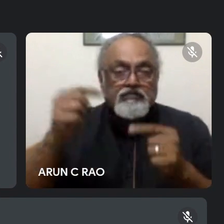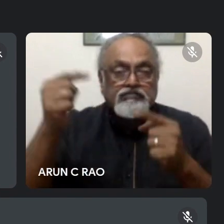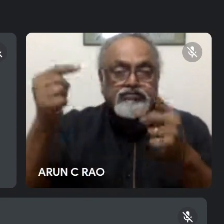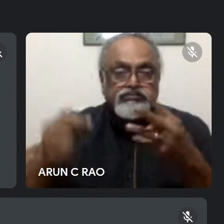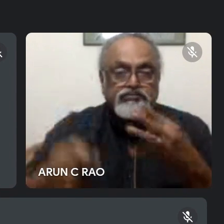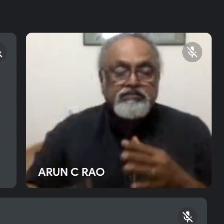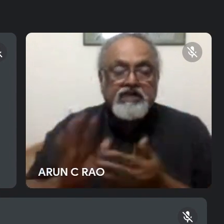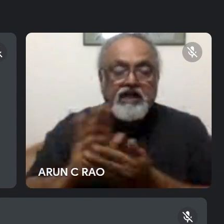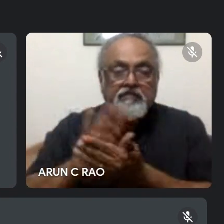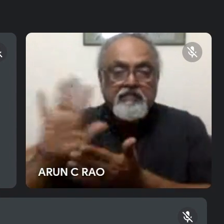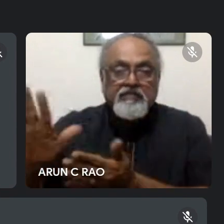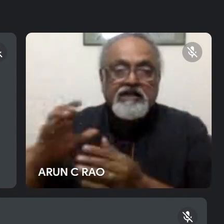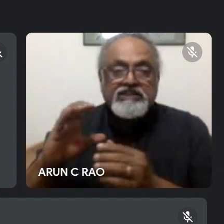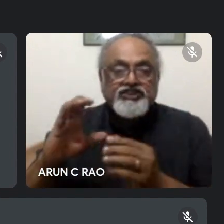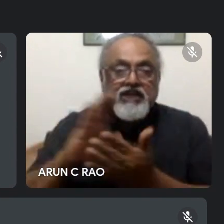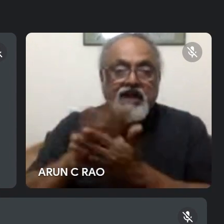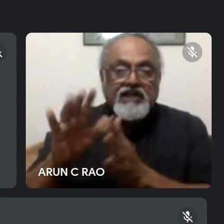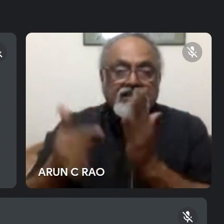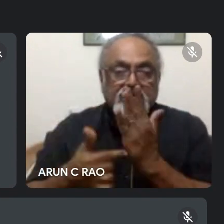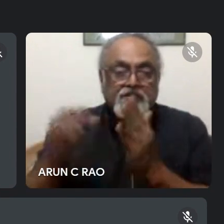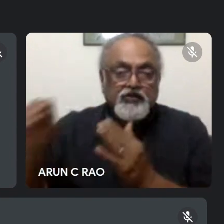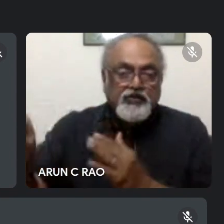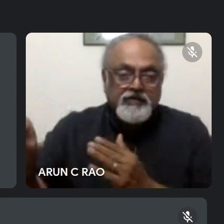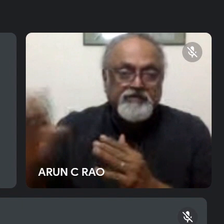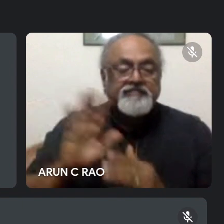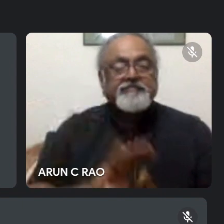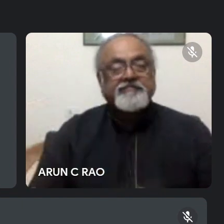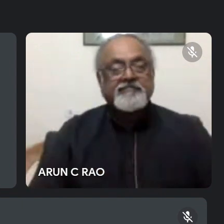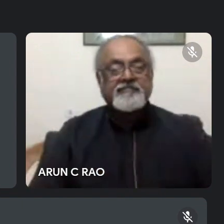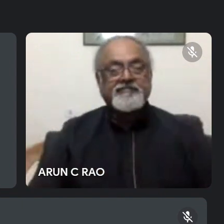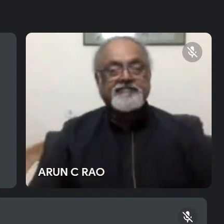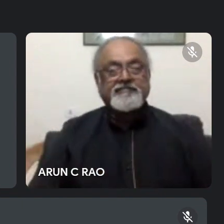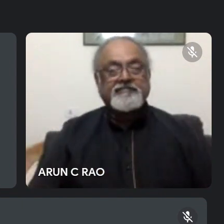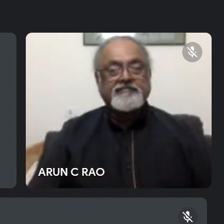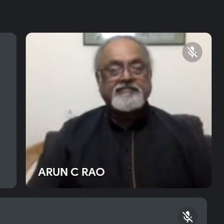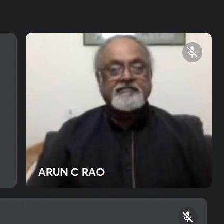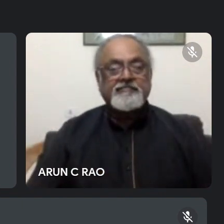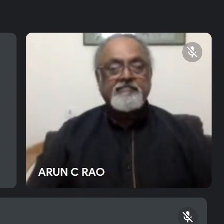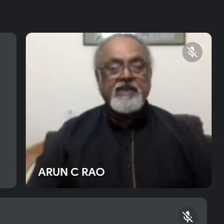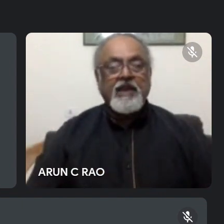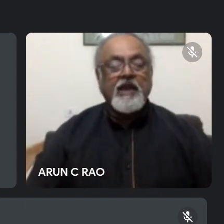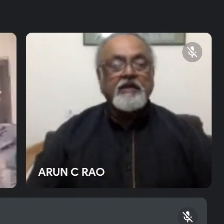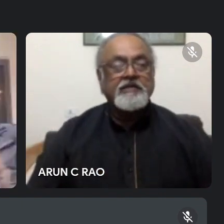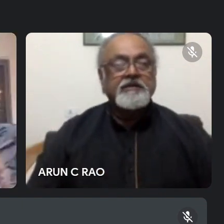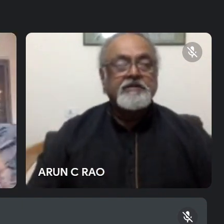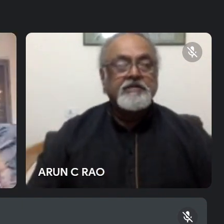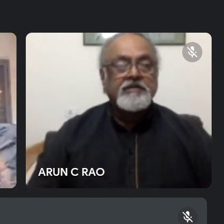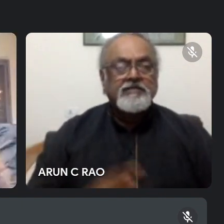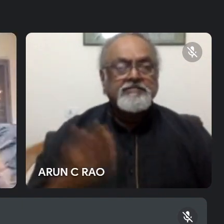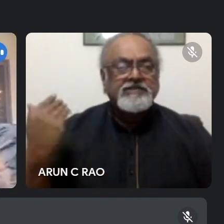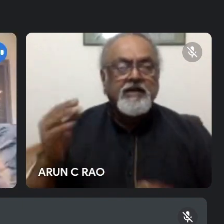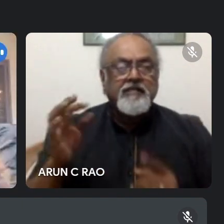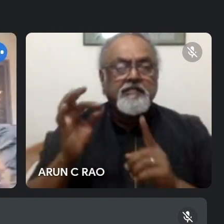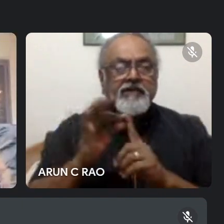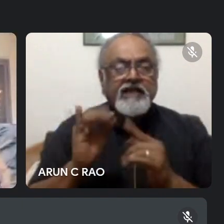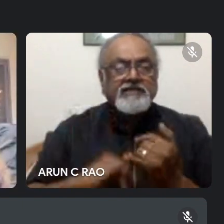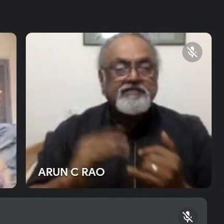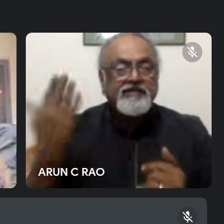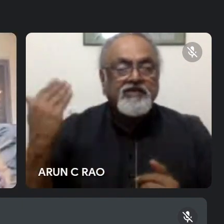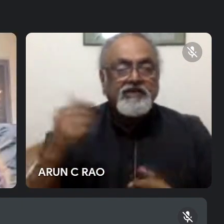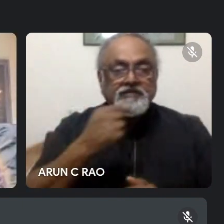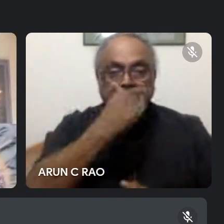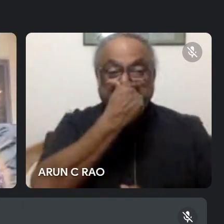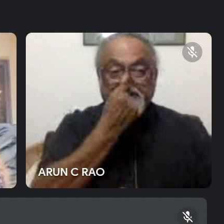yourselves later on. We'll now come back to Pratik. Initially, Pratik had some difficulty in sharing the screen. I'll Yeah,